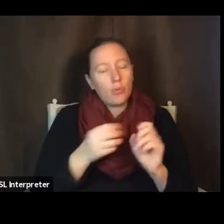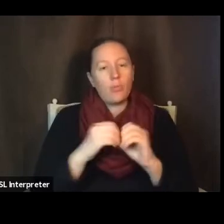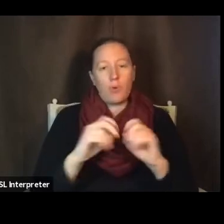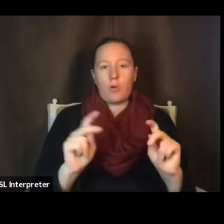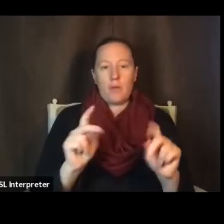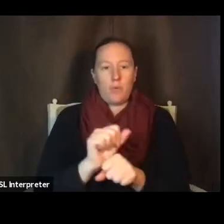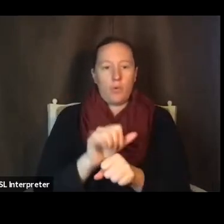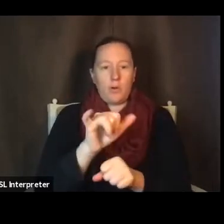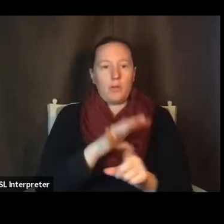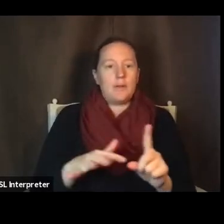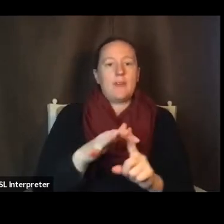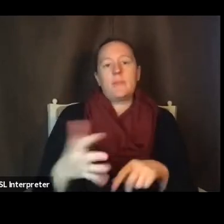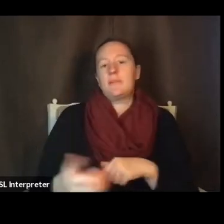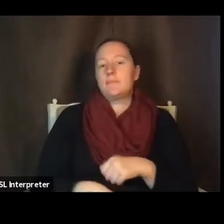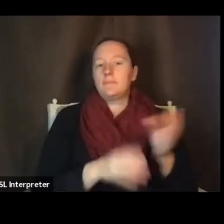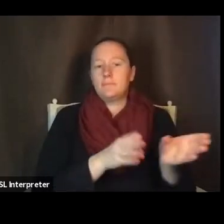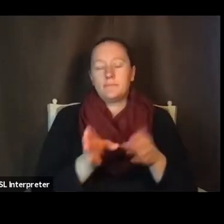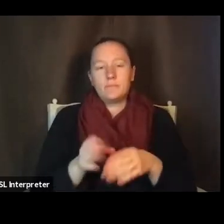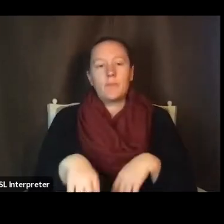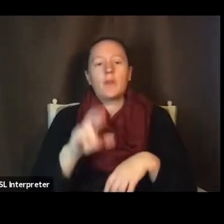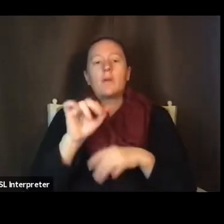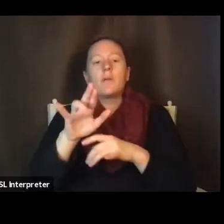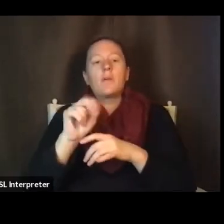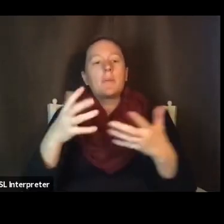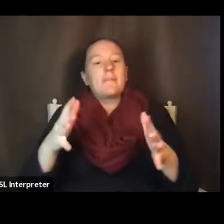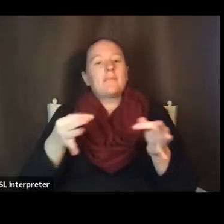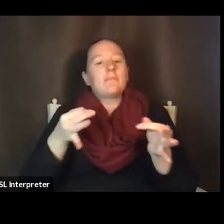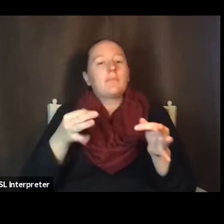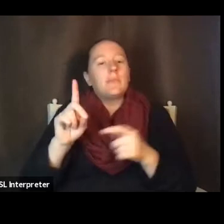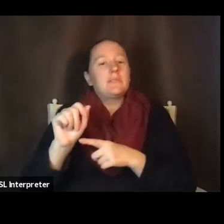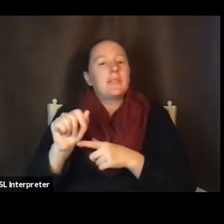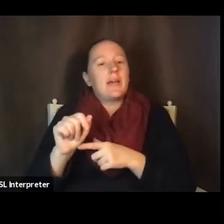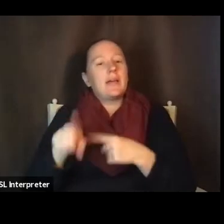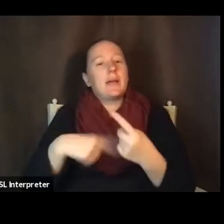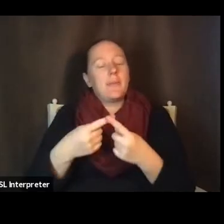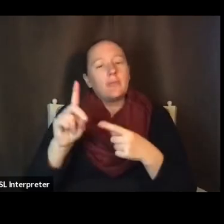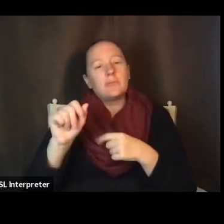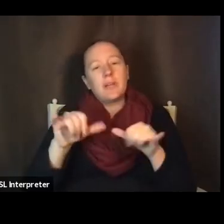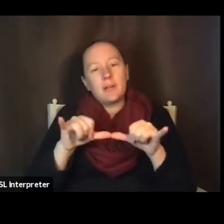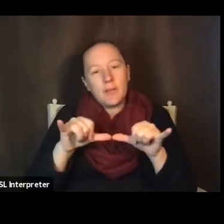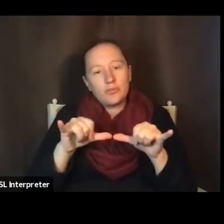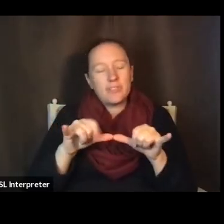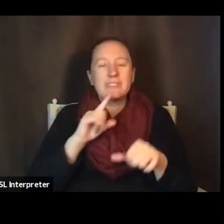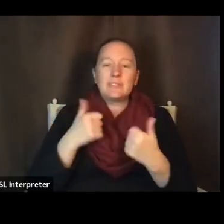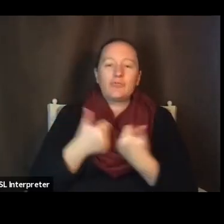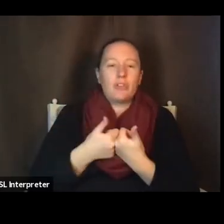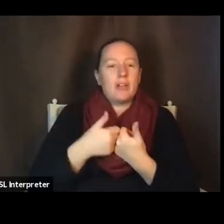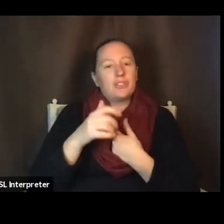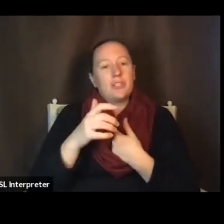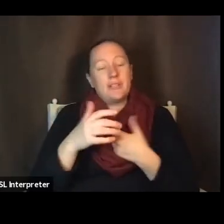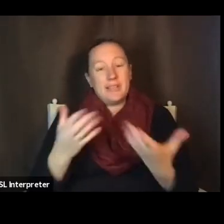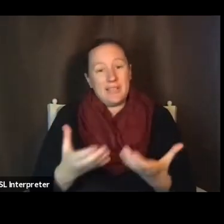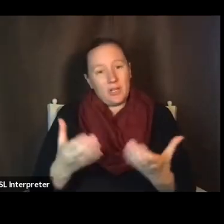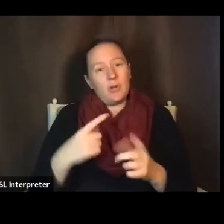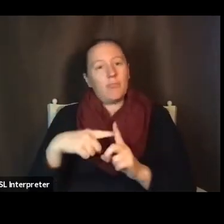health workforce. Robin talked a lot about data, and the data metrics are really challenging in our state as they are nationally for behavioral